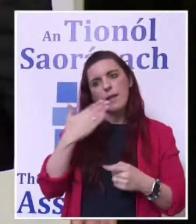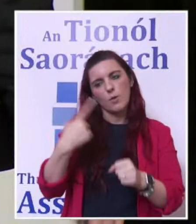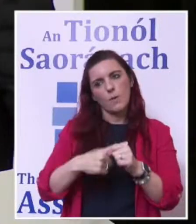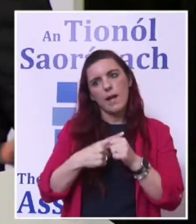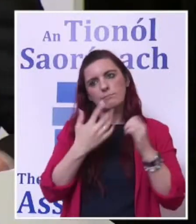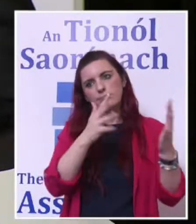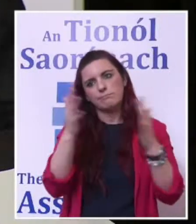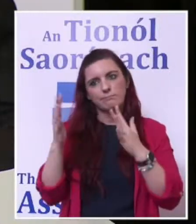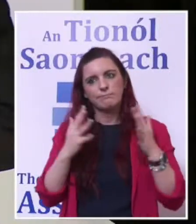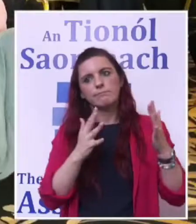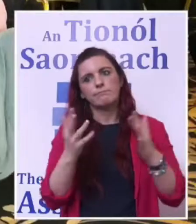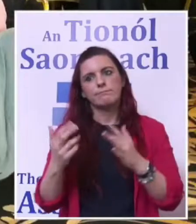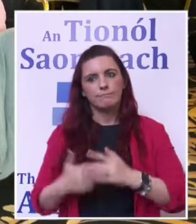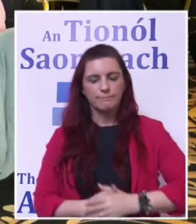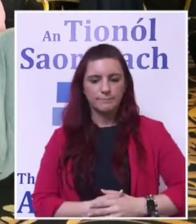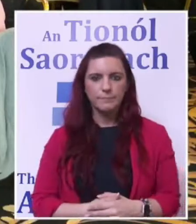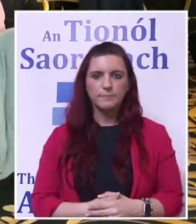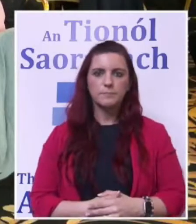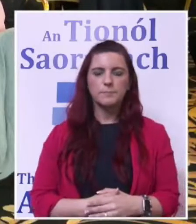Bus.